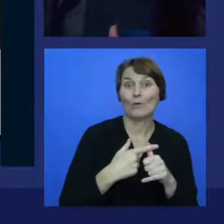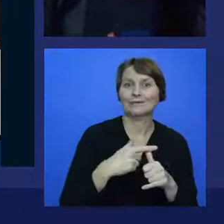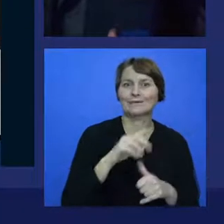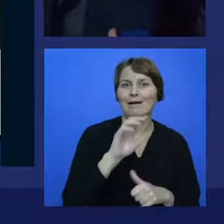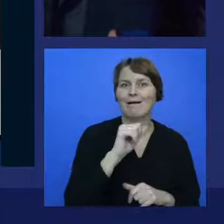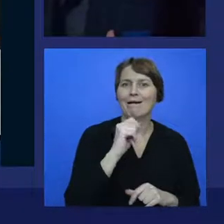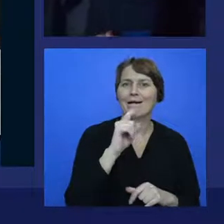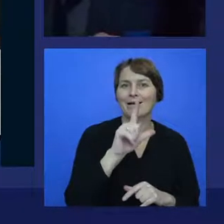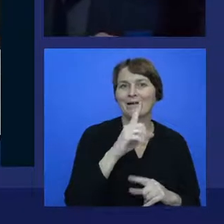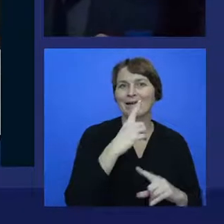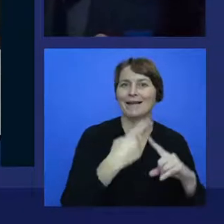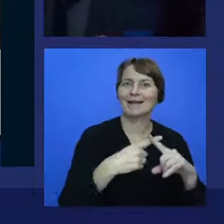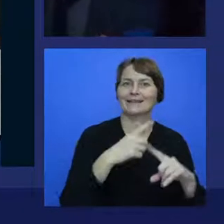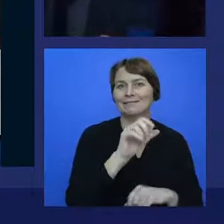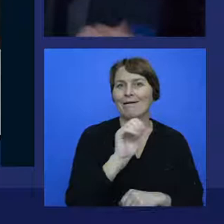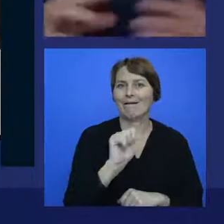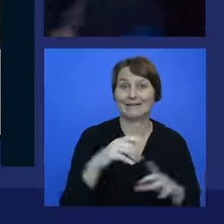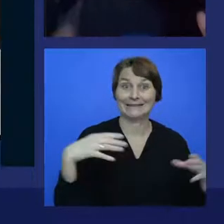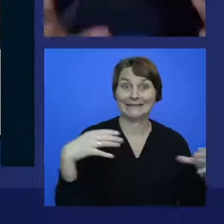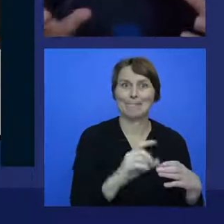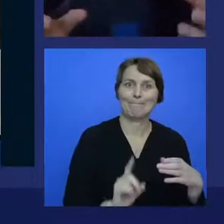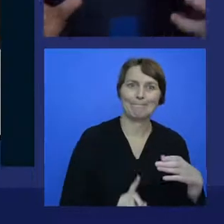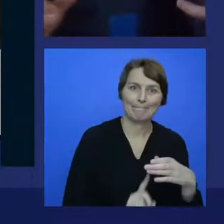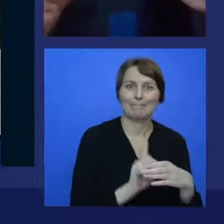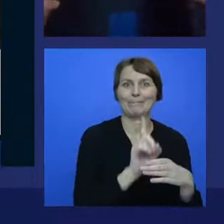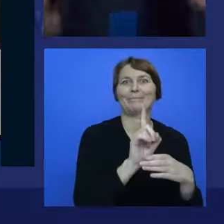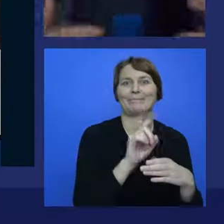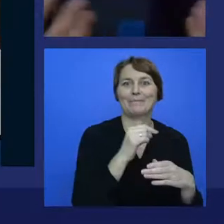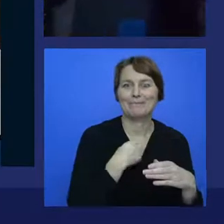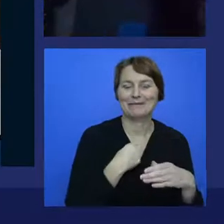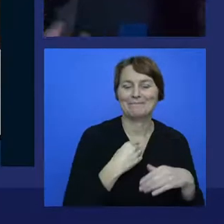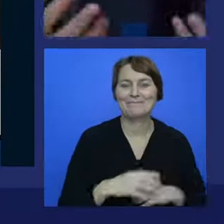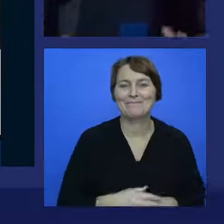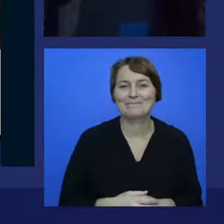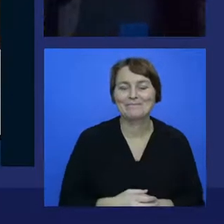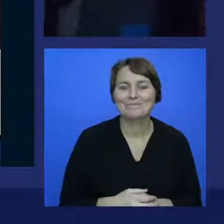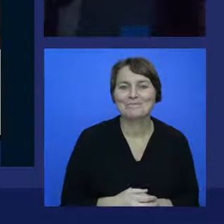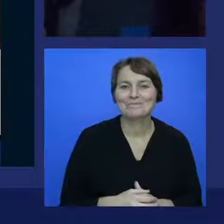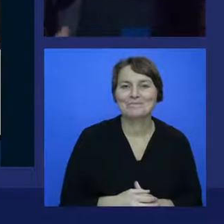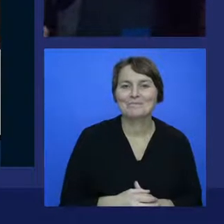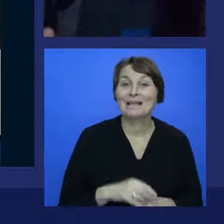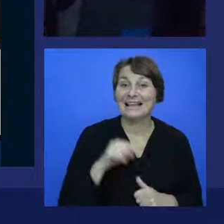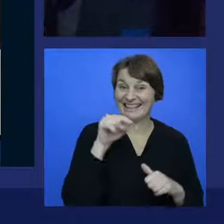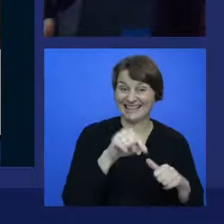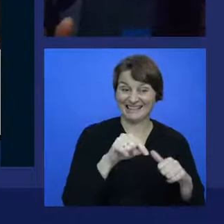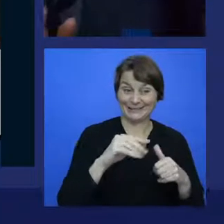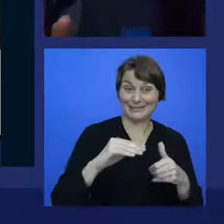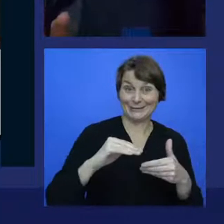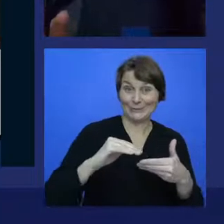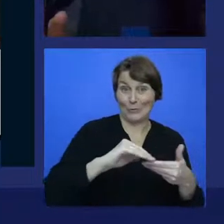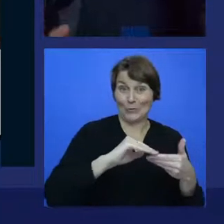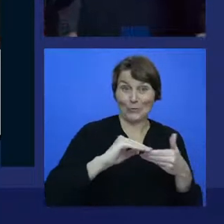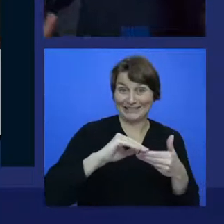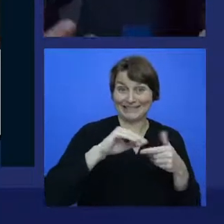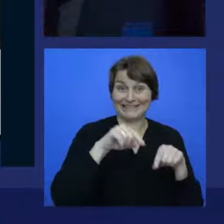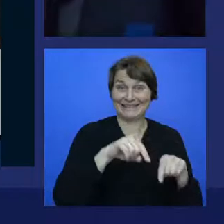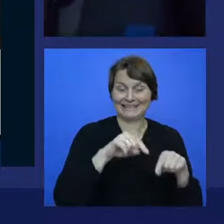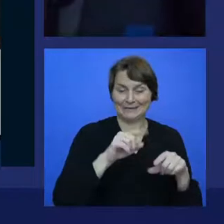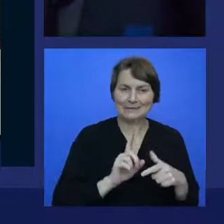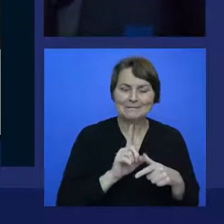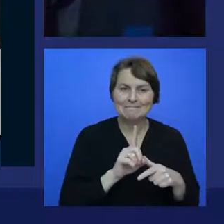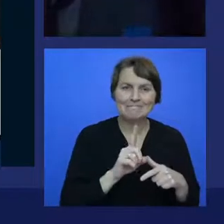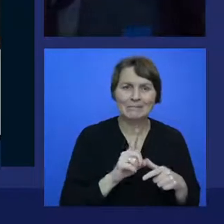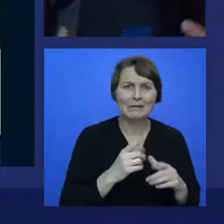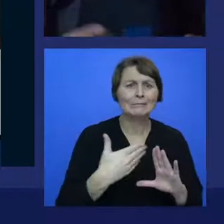the Alexa team. And part of being part of that organization, we didn't know what we were, getting